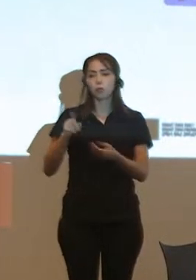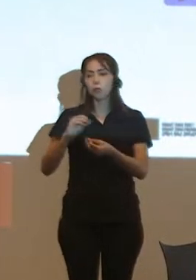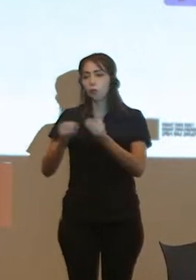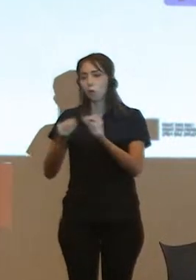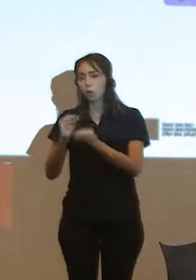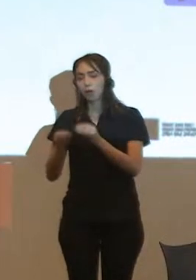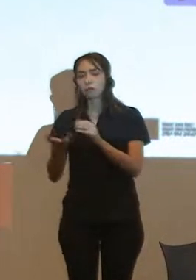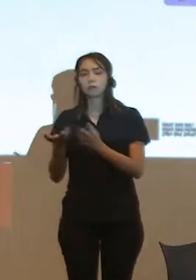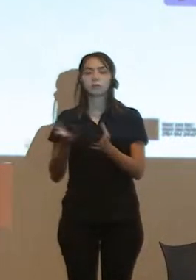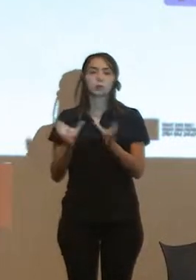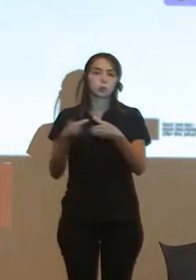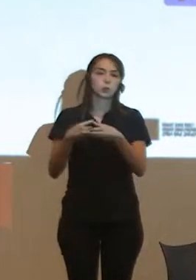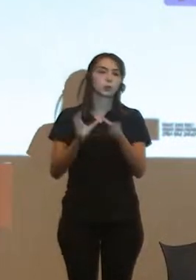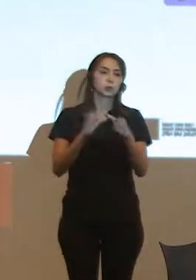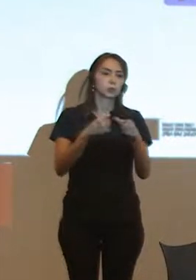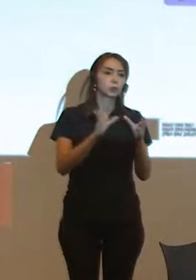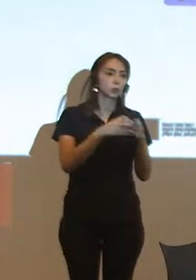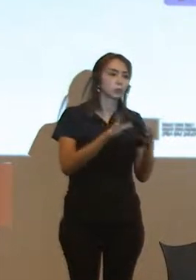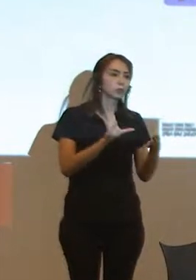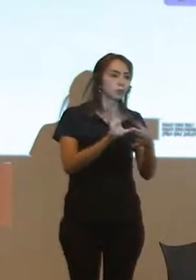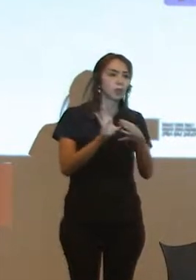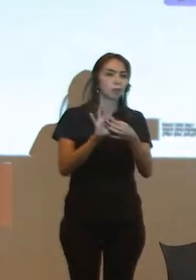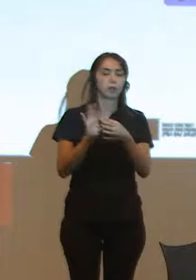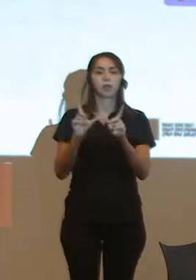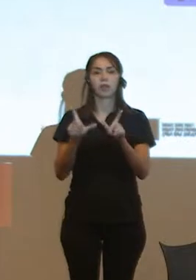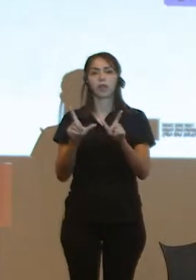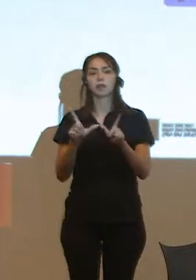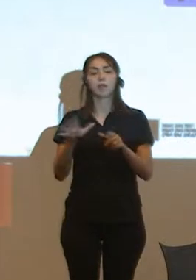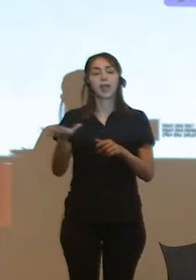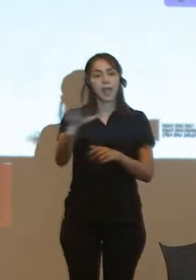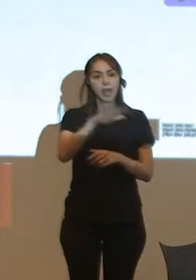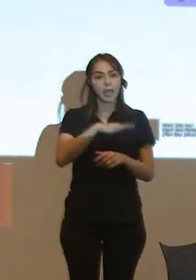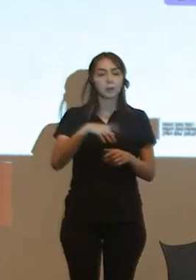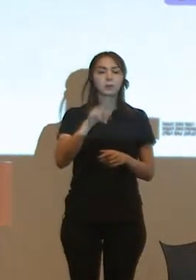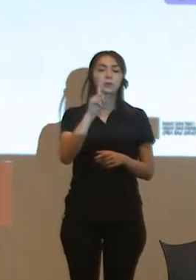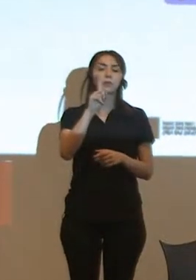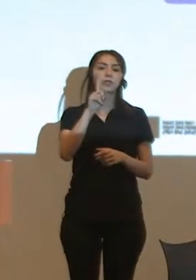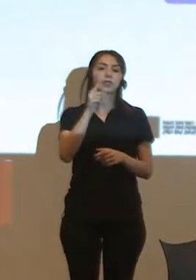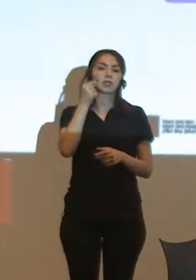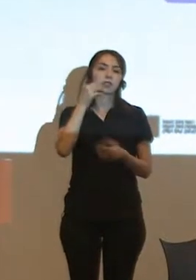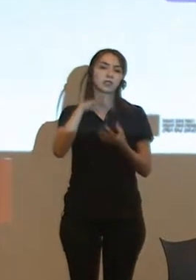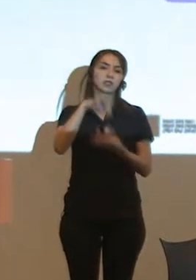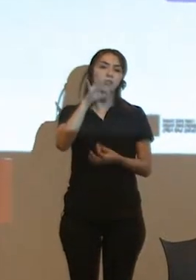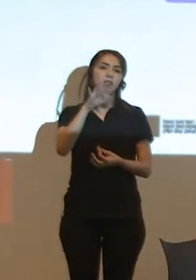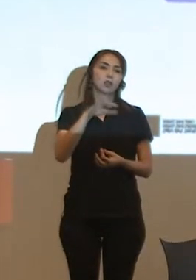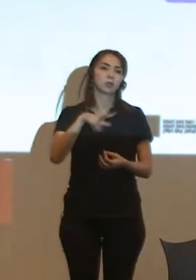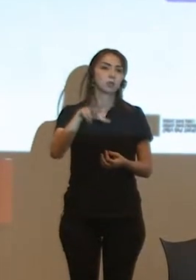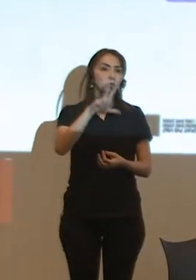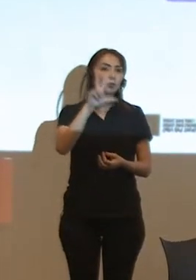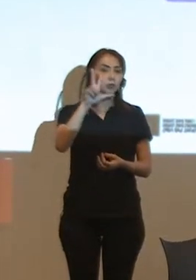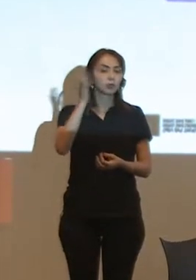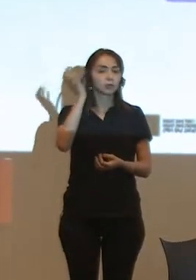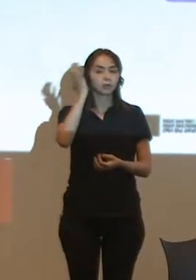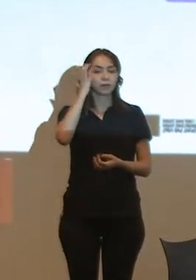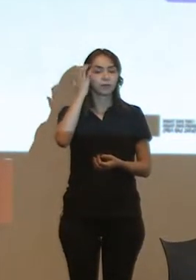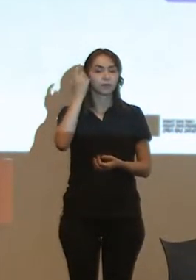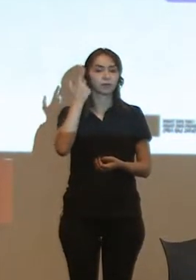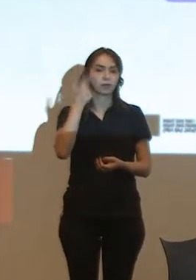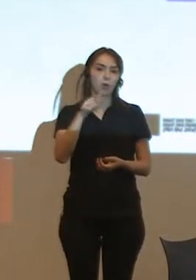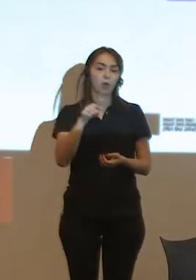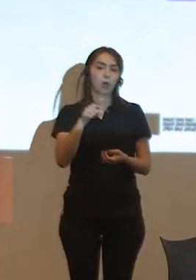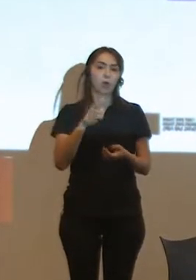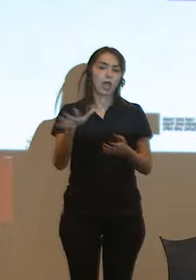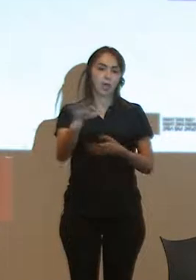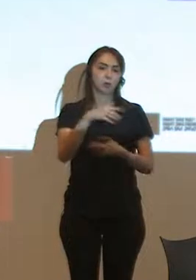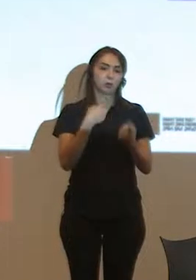the white supremacists are speaking together with like three basic ideas and we are still